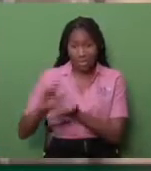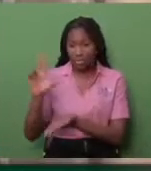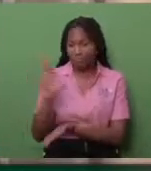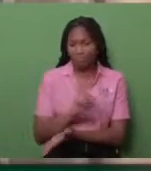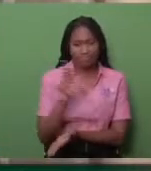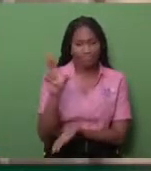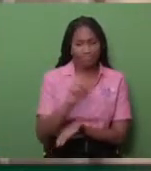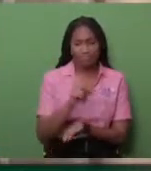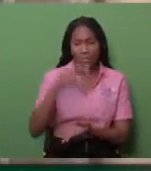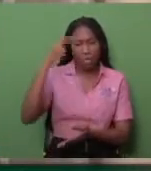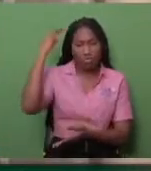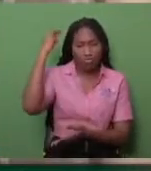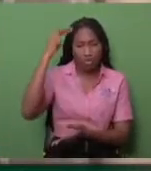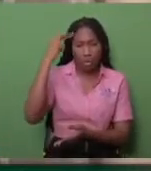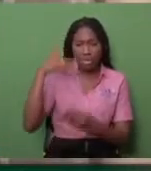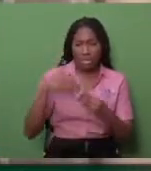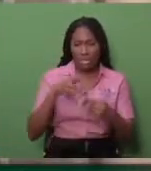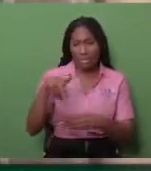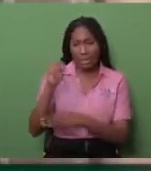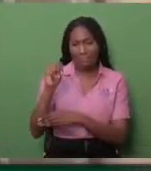PNM.